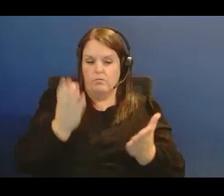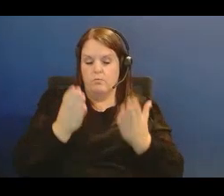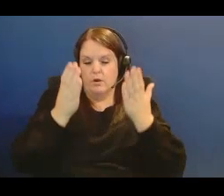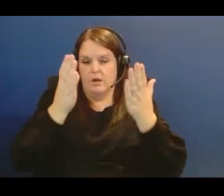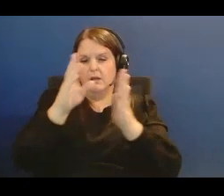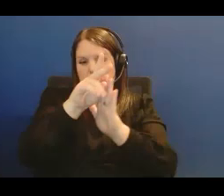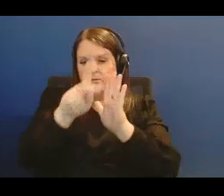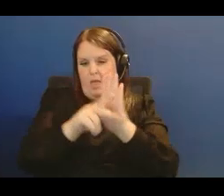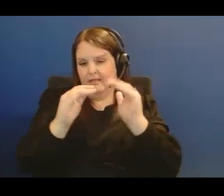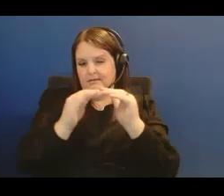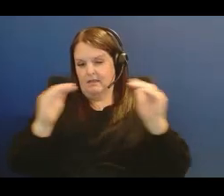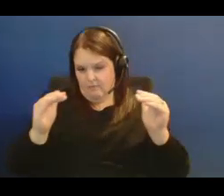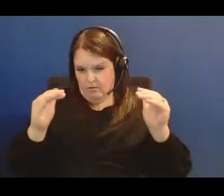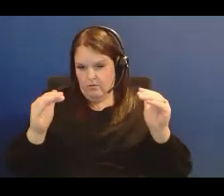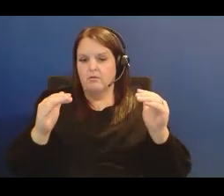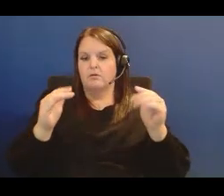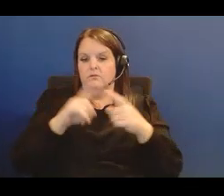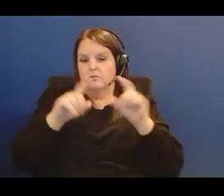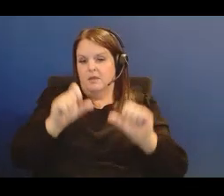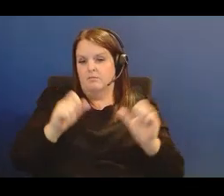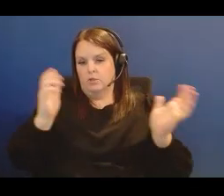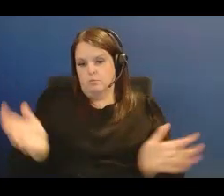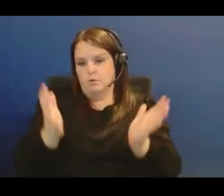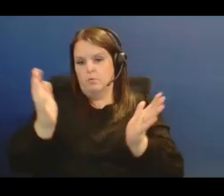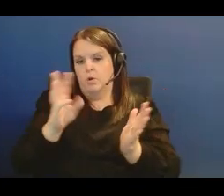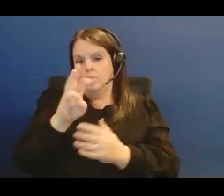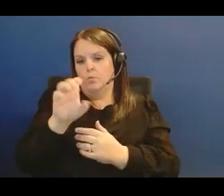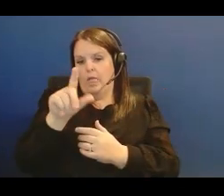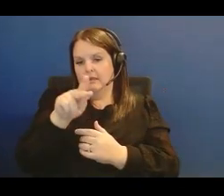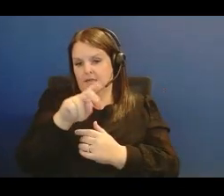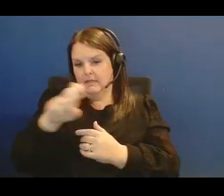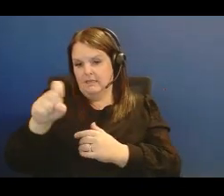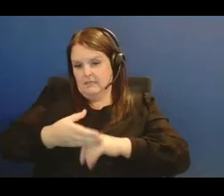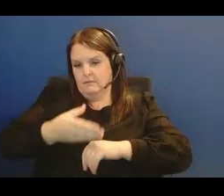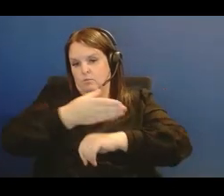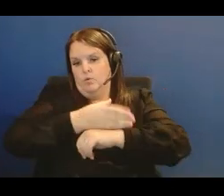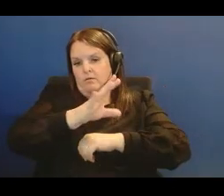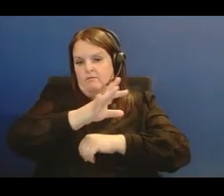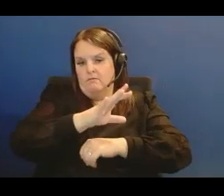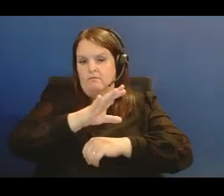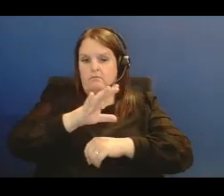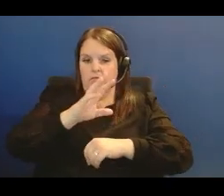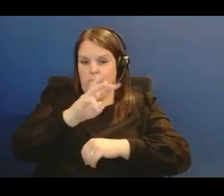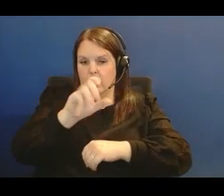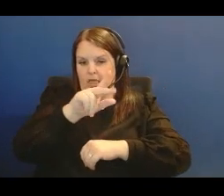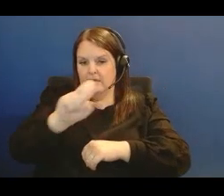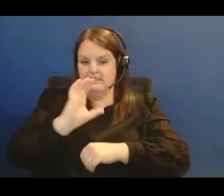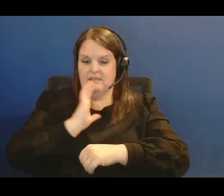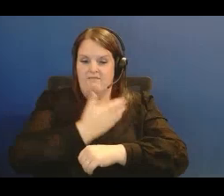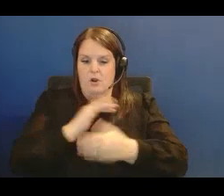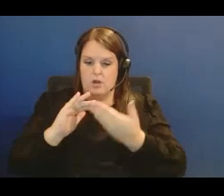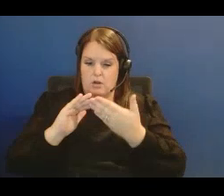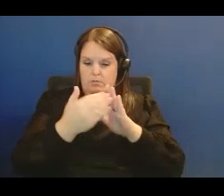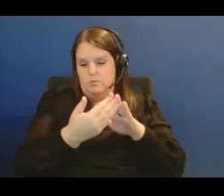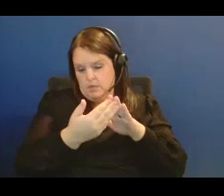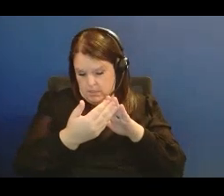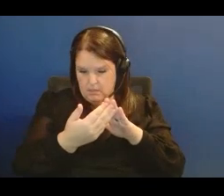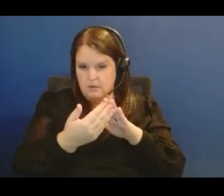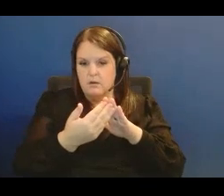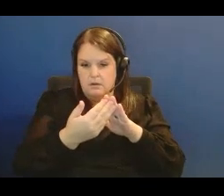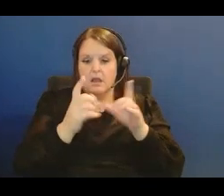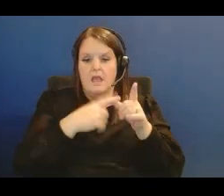policy level in order to promote wellness and increase the wellness of our communities. Which then